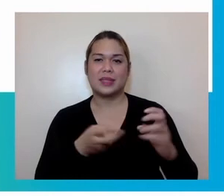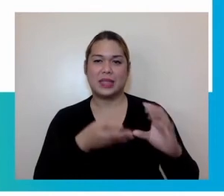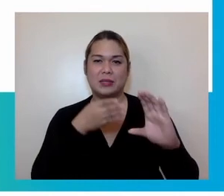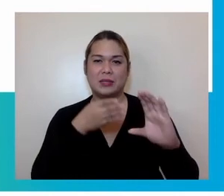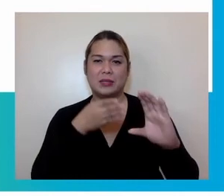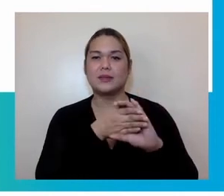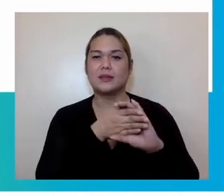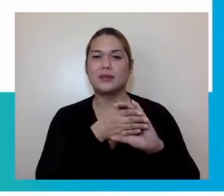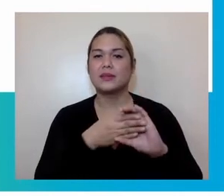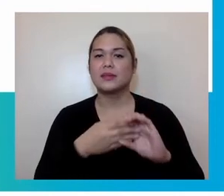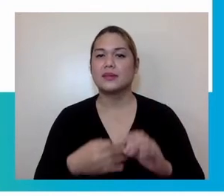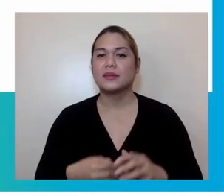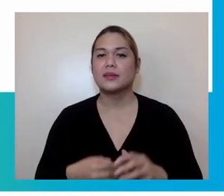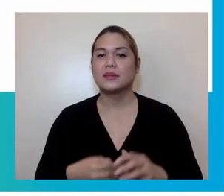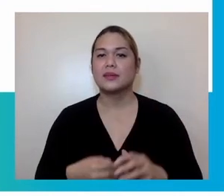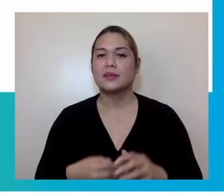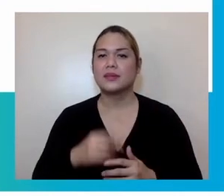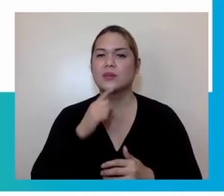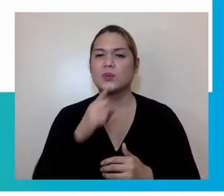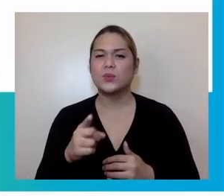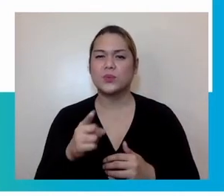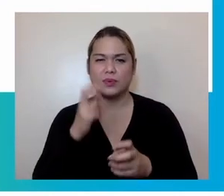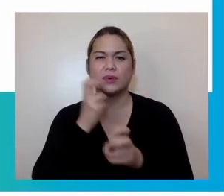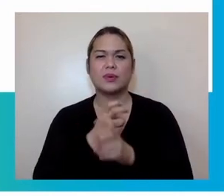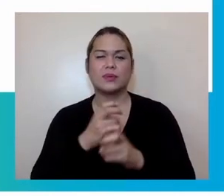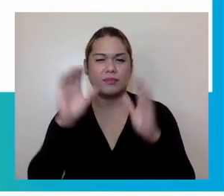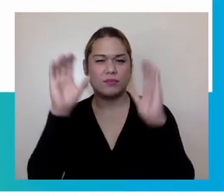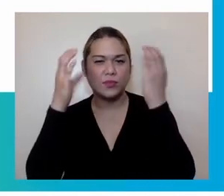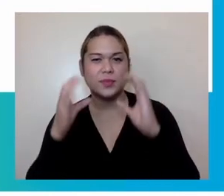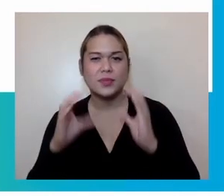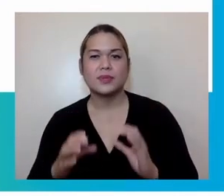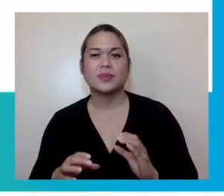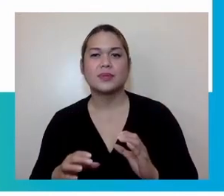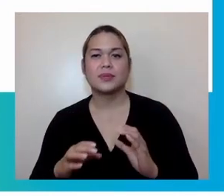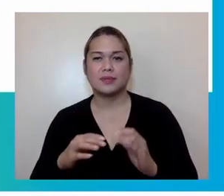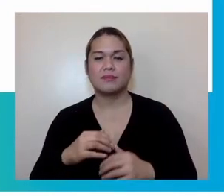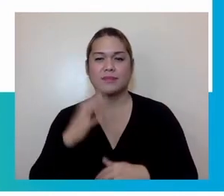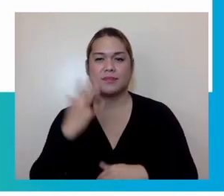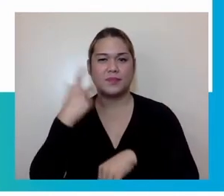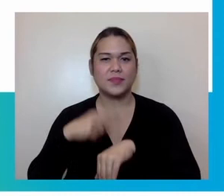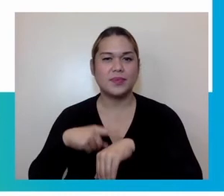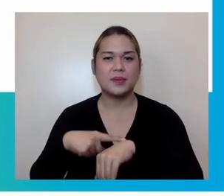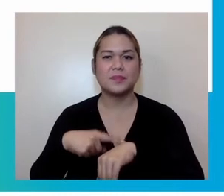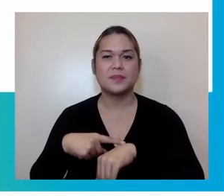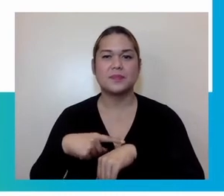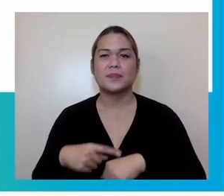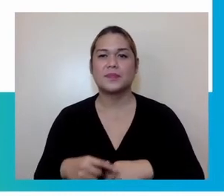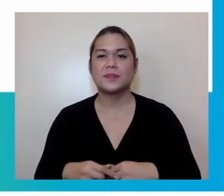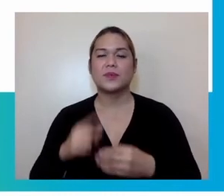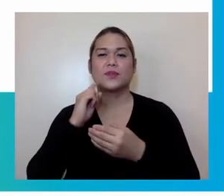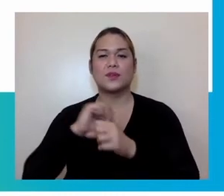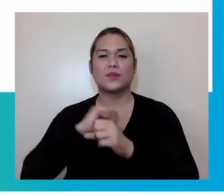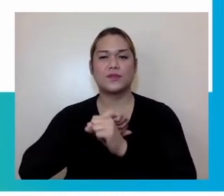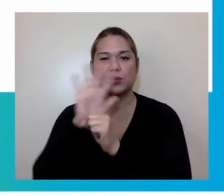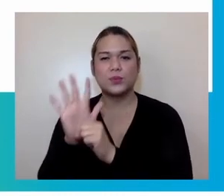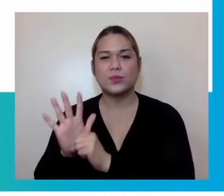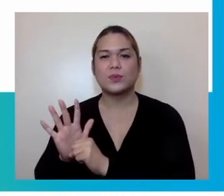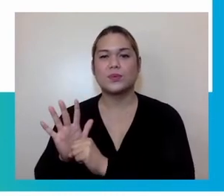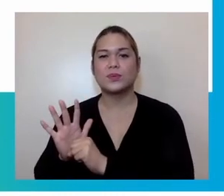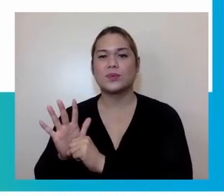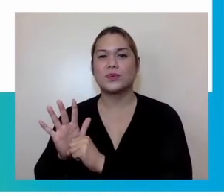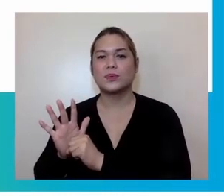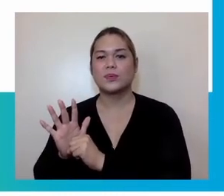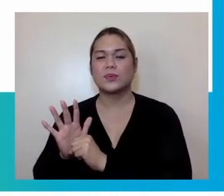is still battling the pandemic, and vital financing is also running out. On behalf of the zero waste movement